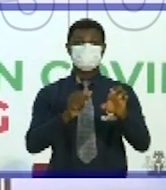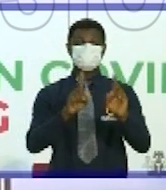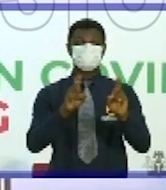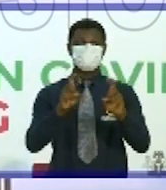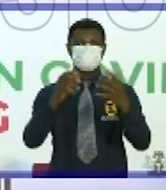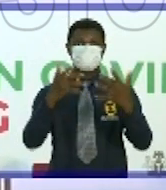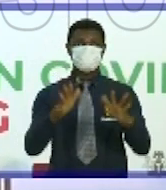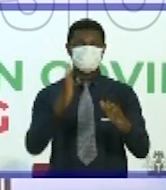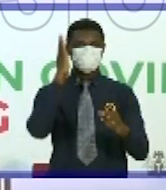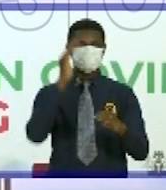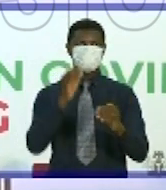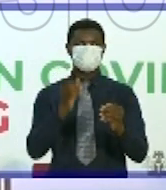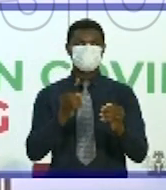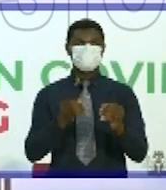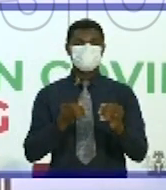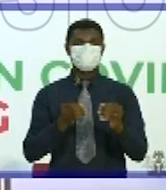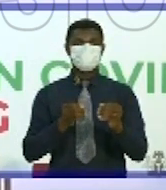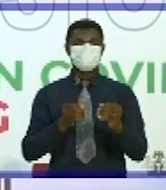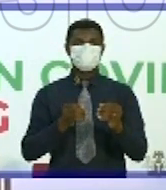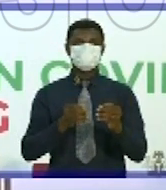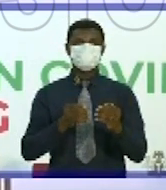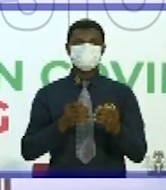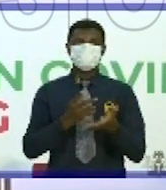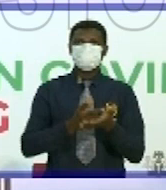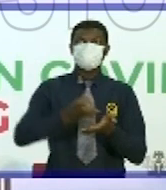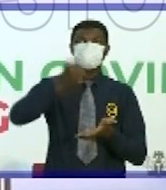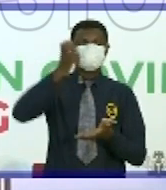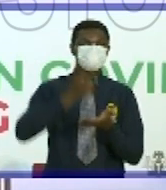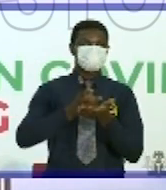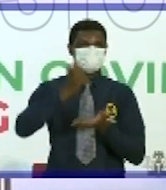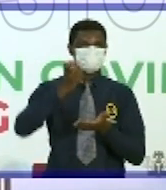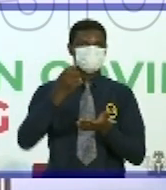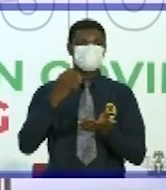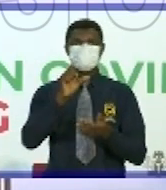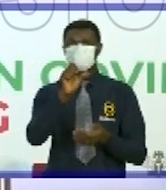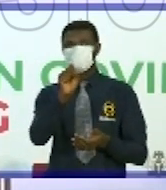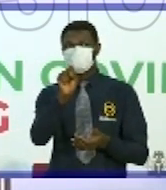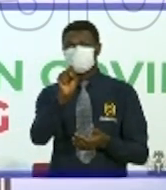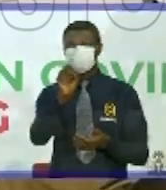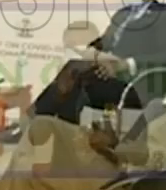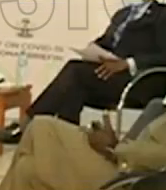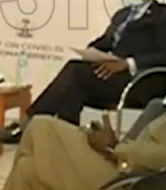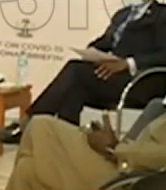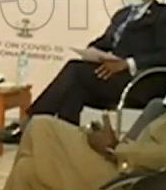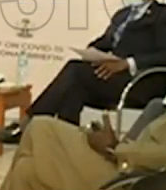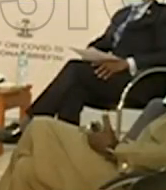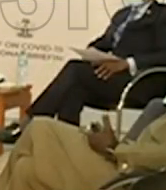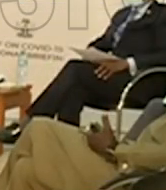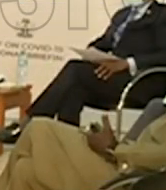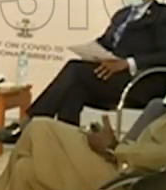our digital platform called SUMAS, the Surveillance Outbreak Response